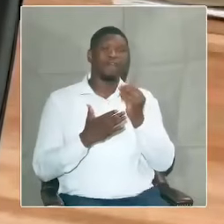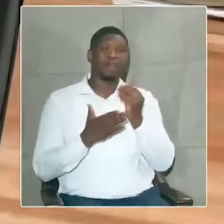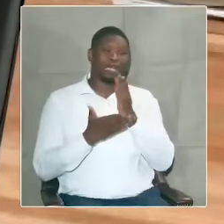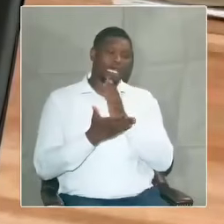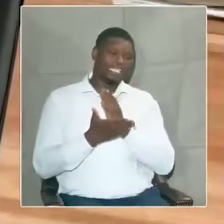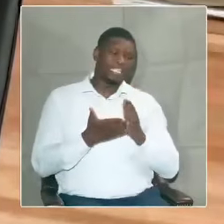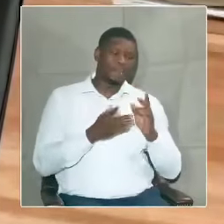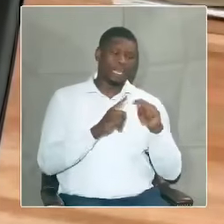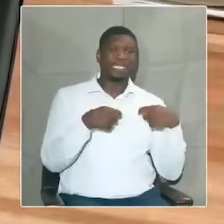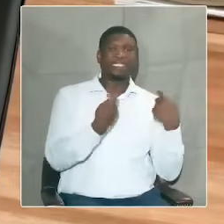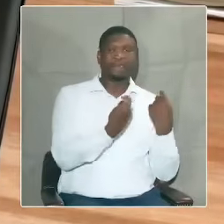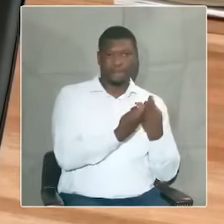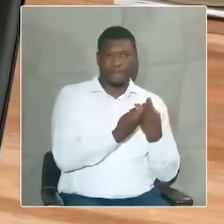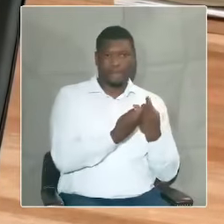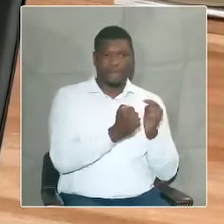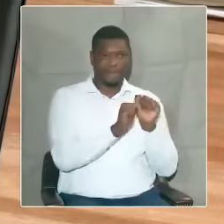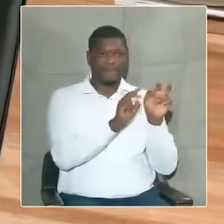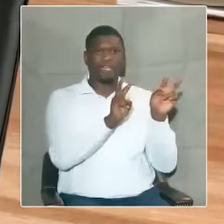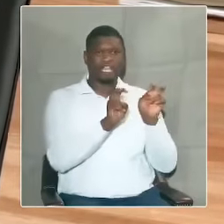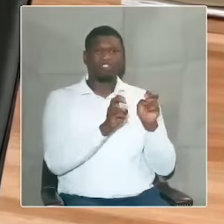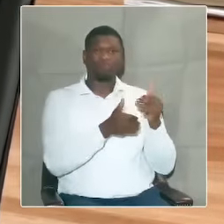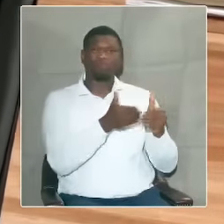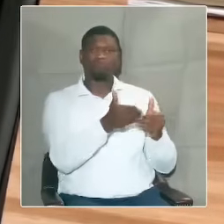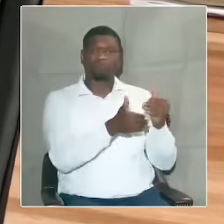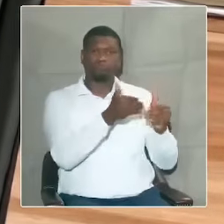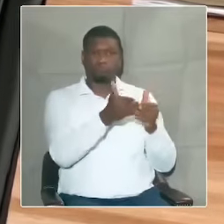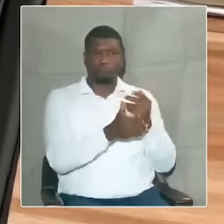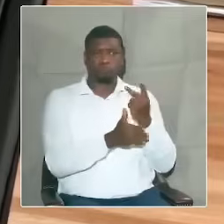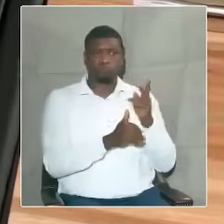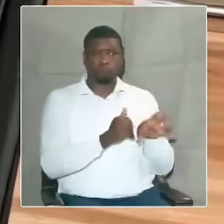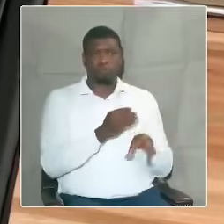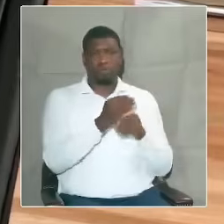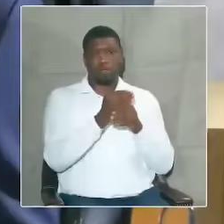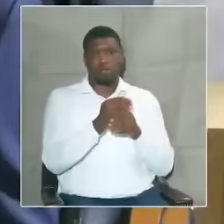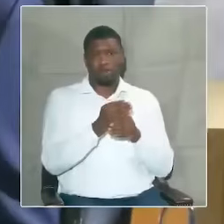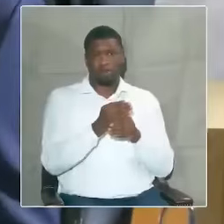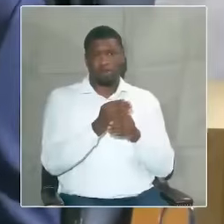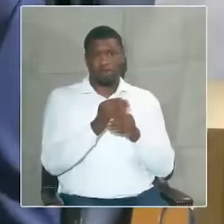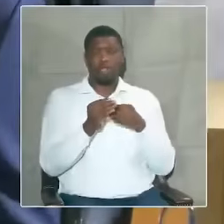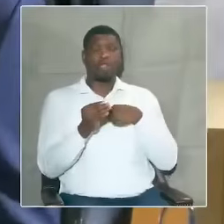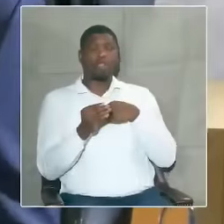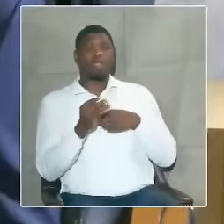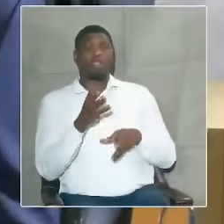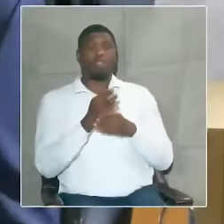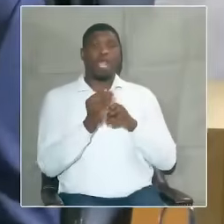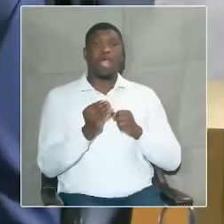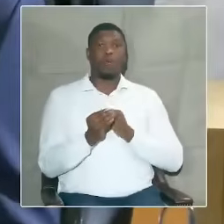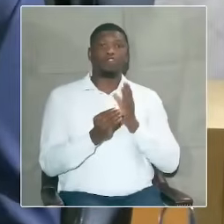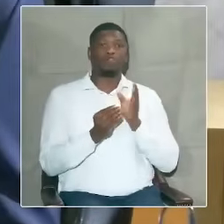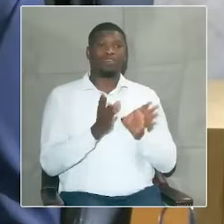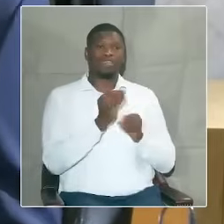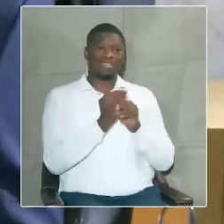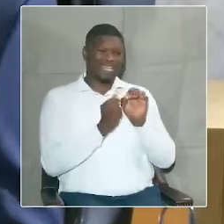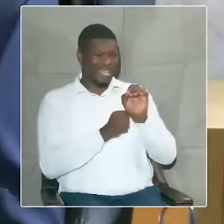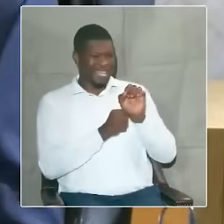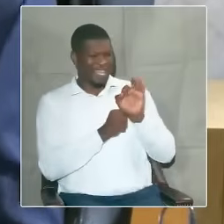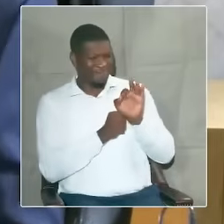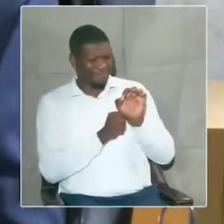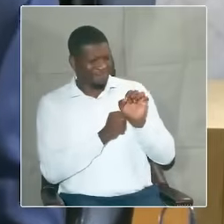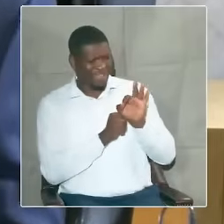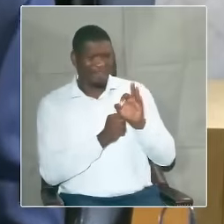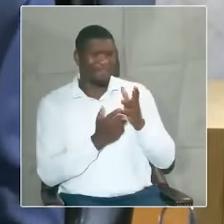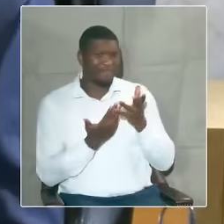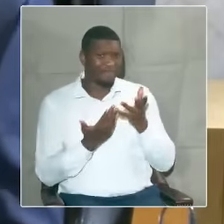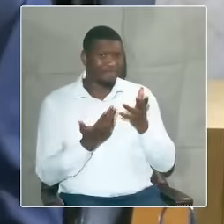that is running that issue. Yes. And of course. No, I thought I should just record the if. Yes, the